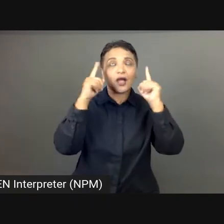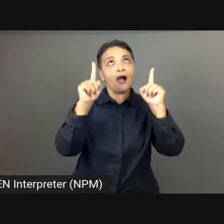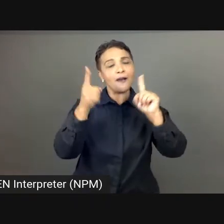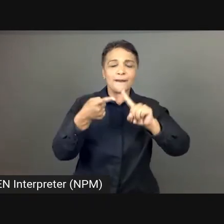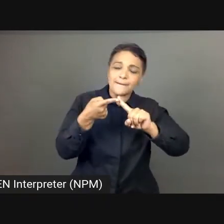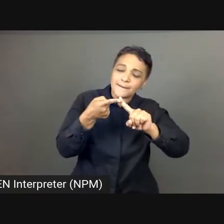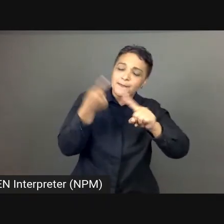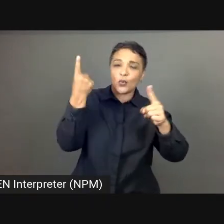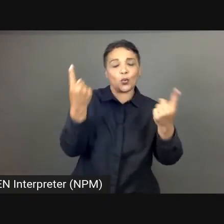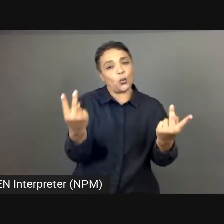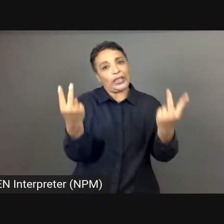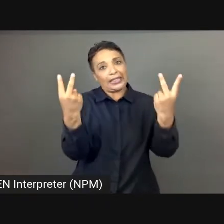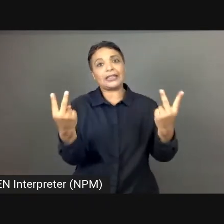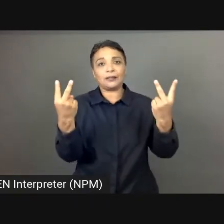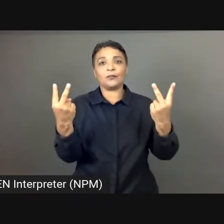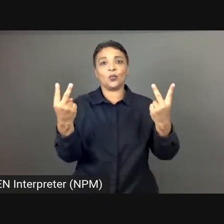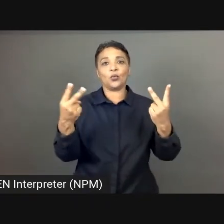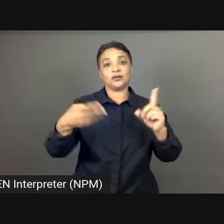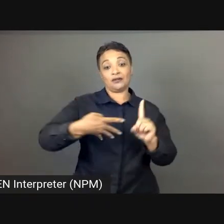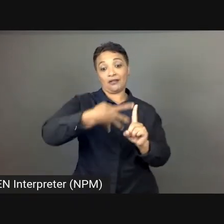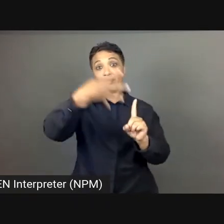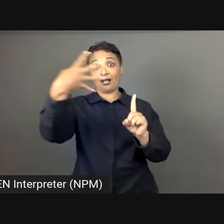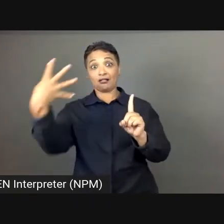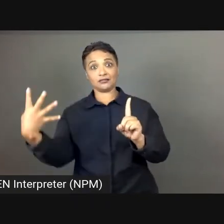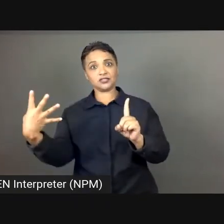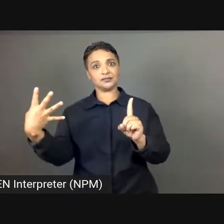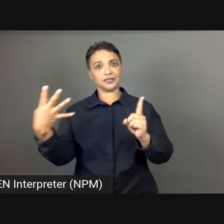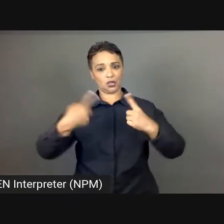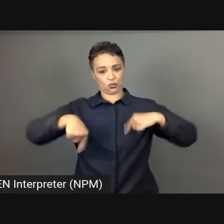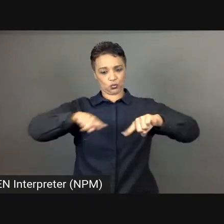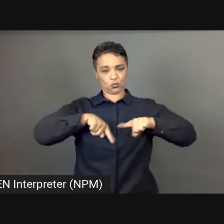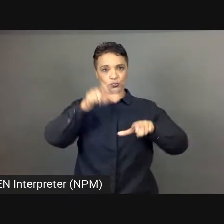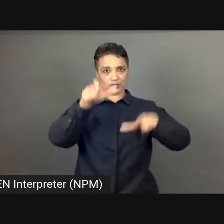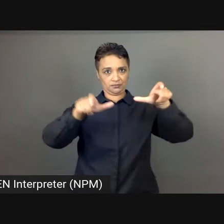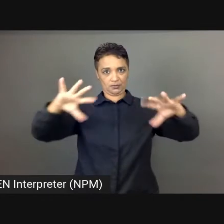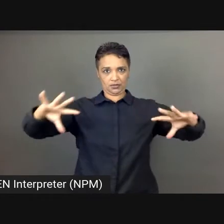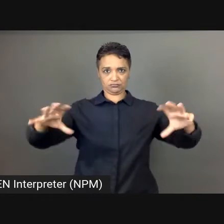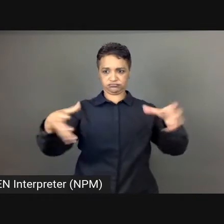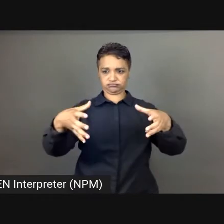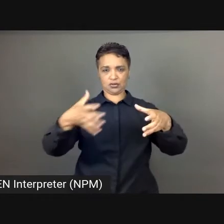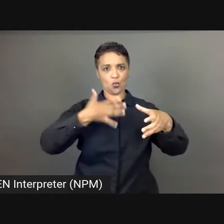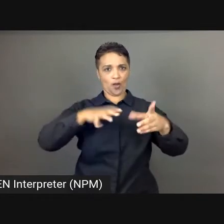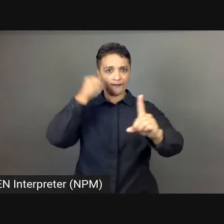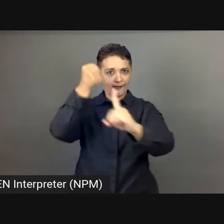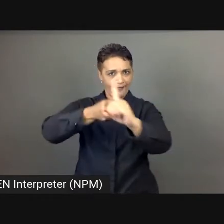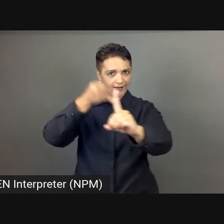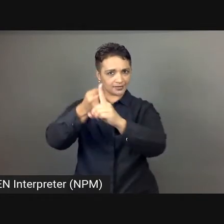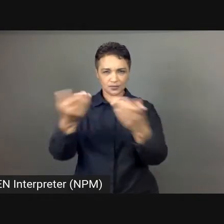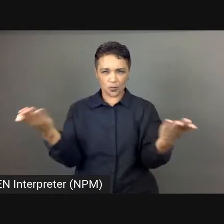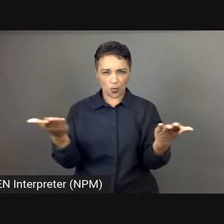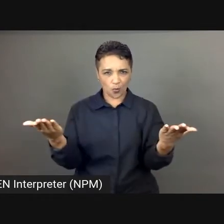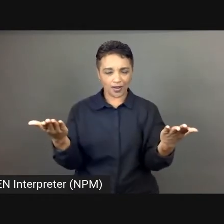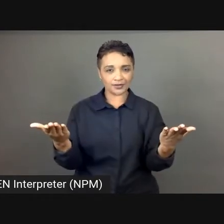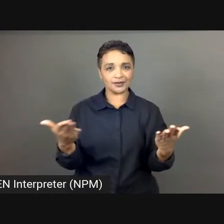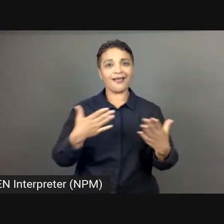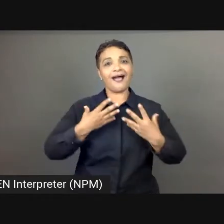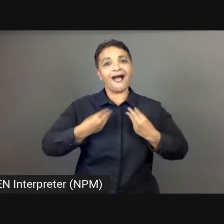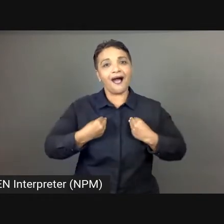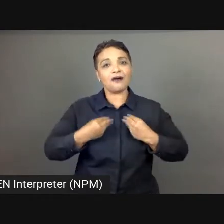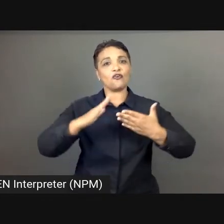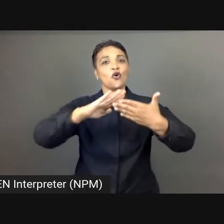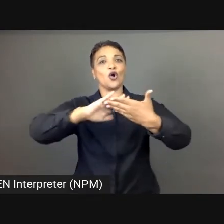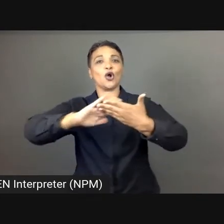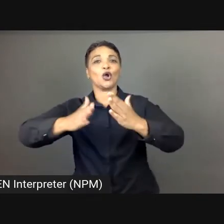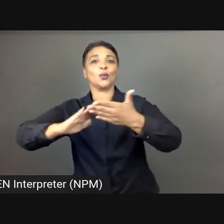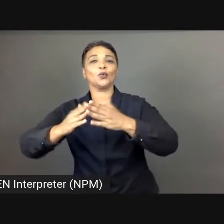about LGBTIQ community or people-led activism is that it's a form of community care. And there's a